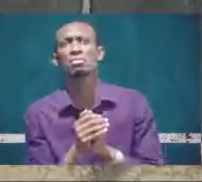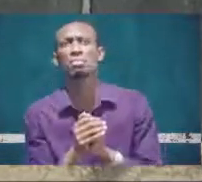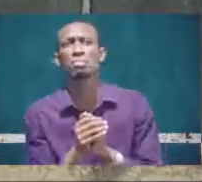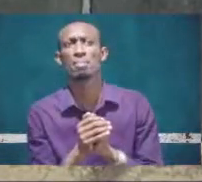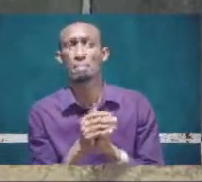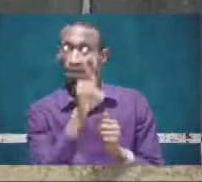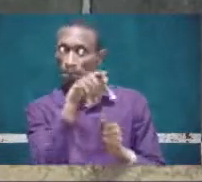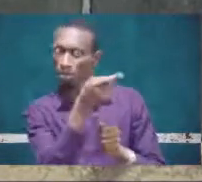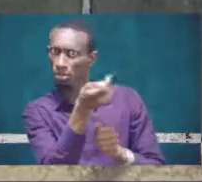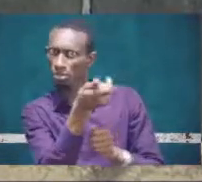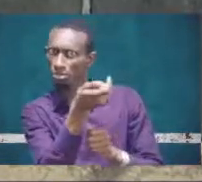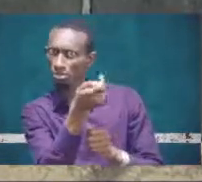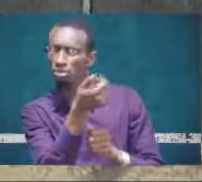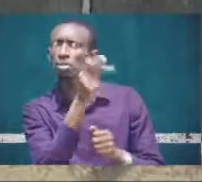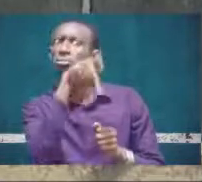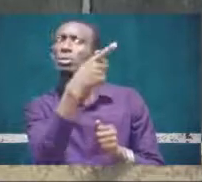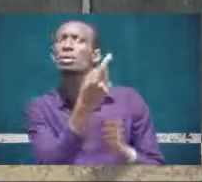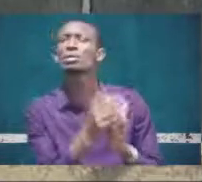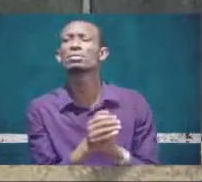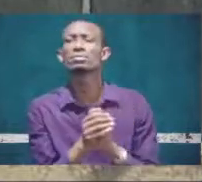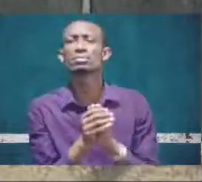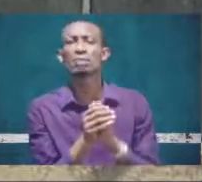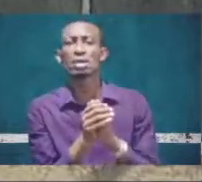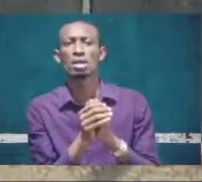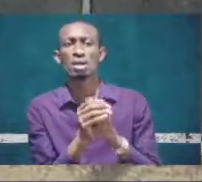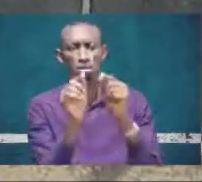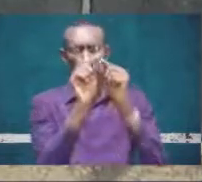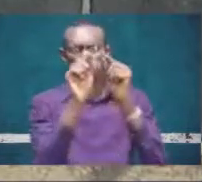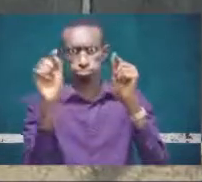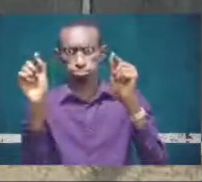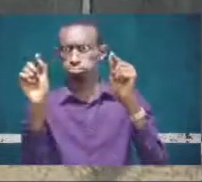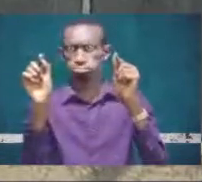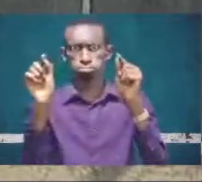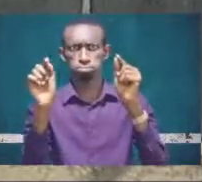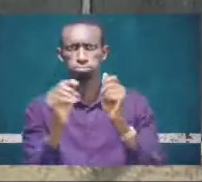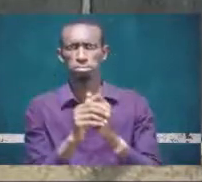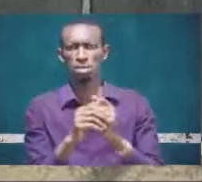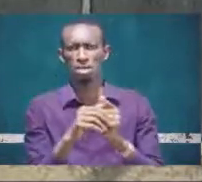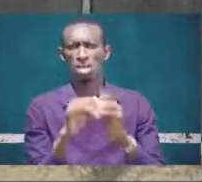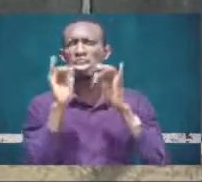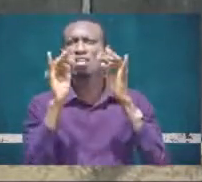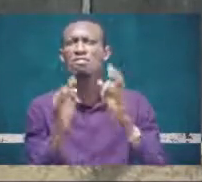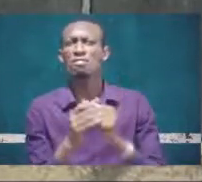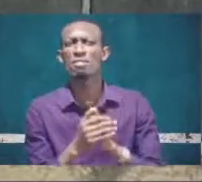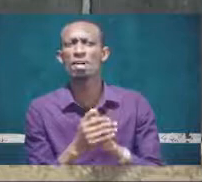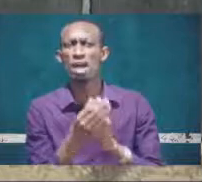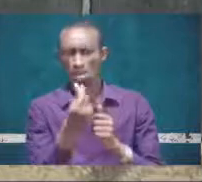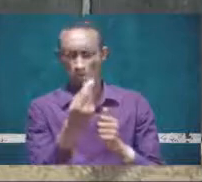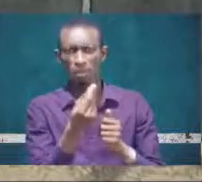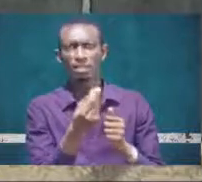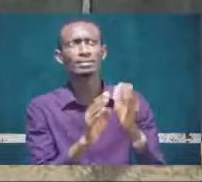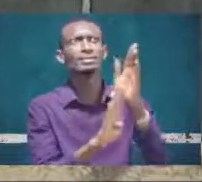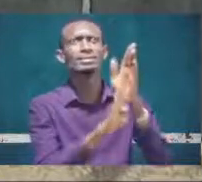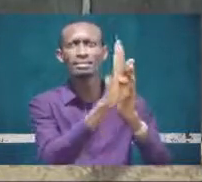P1, the quantity demanded was Q1. So even if now the price increases